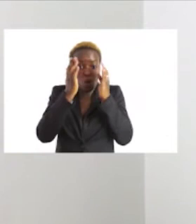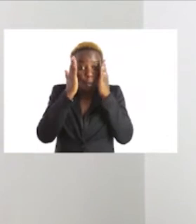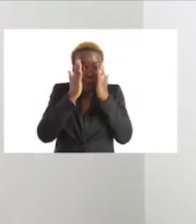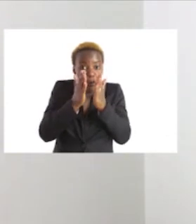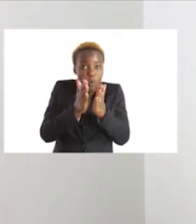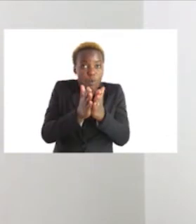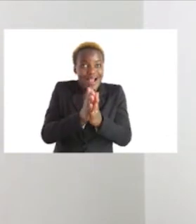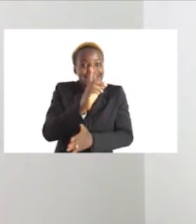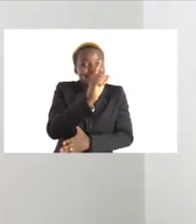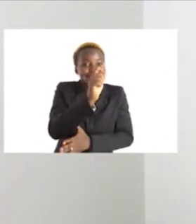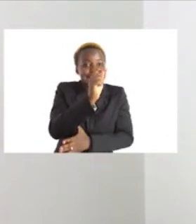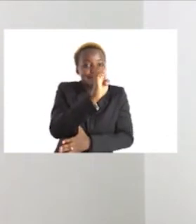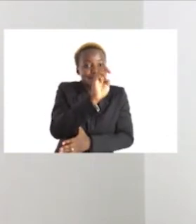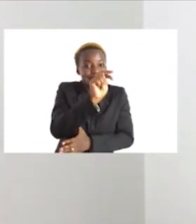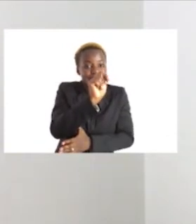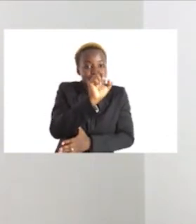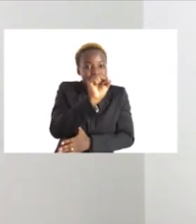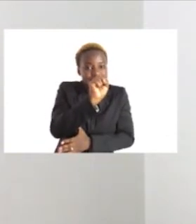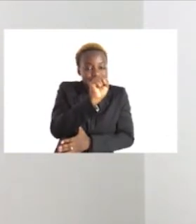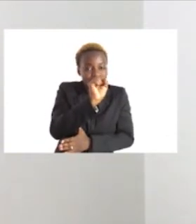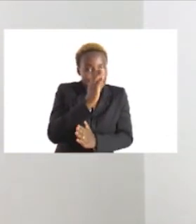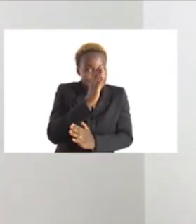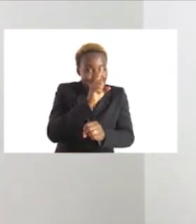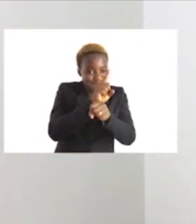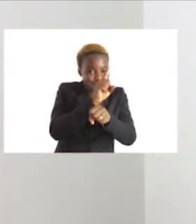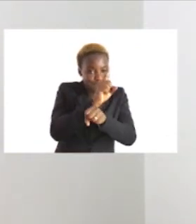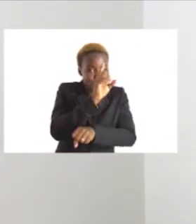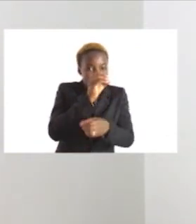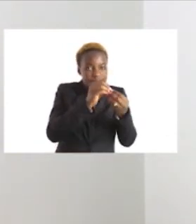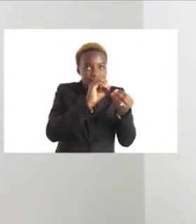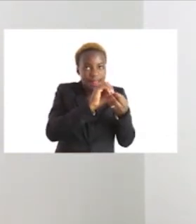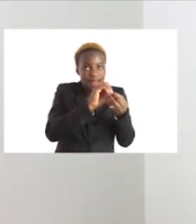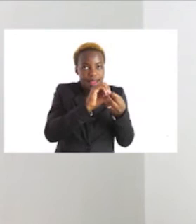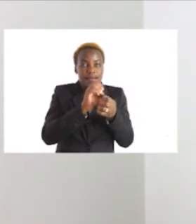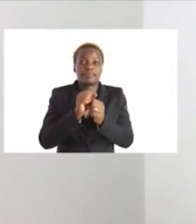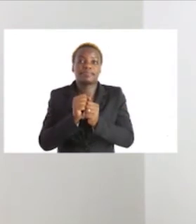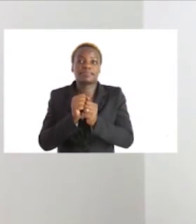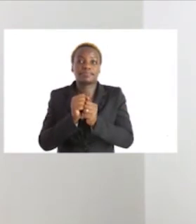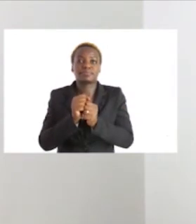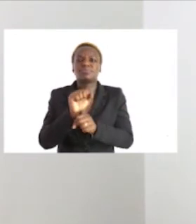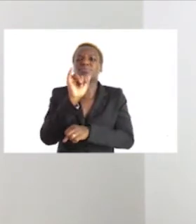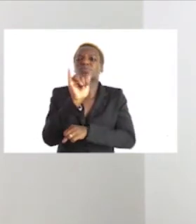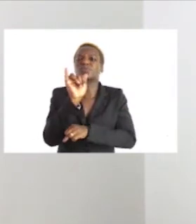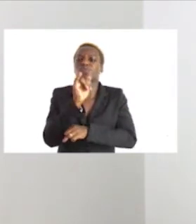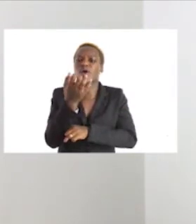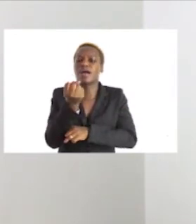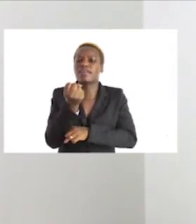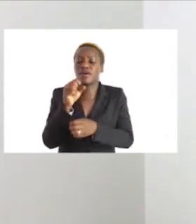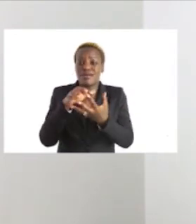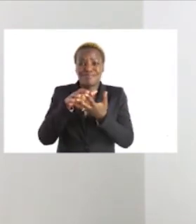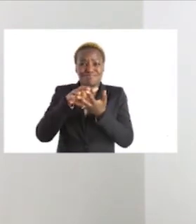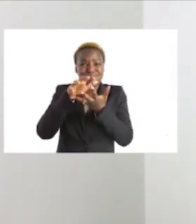by looking at the numbers on the tens side. On the tens, which of these two numbers are